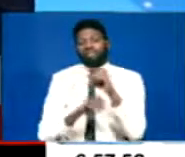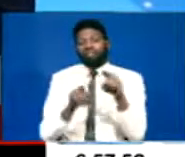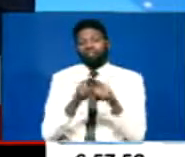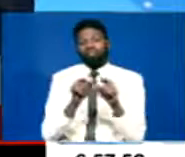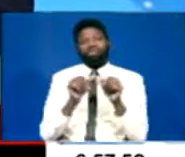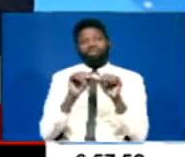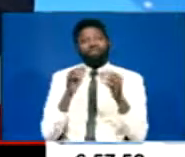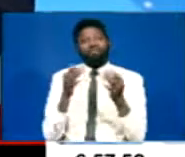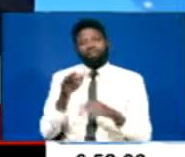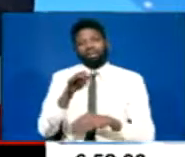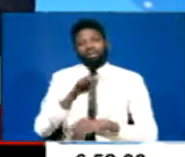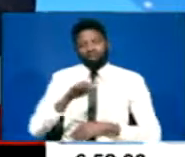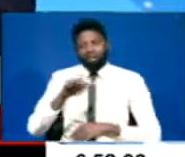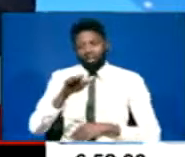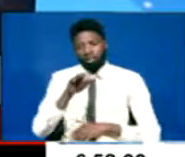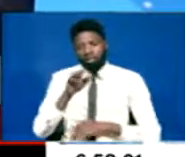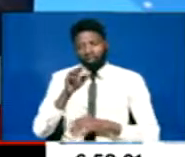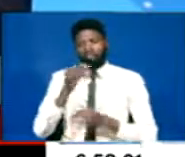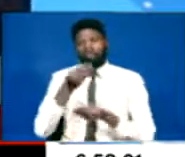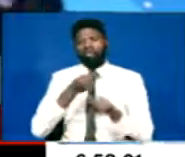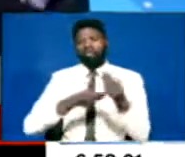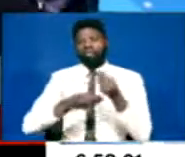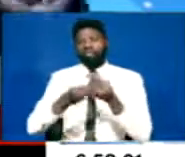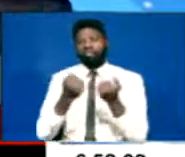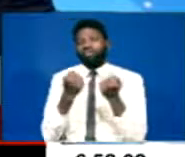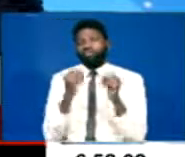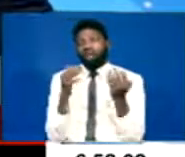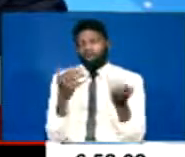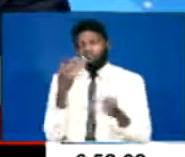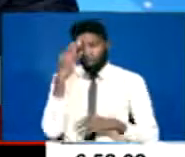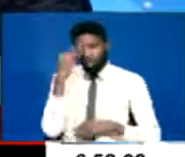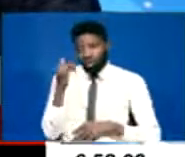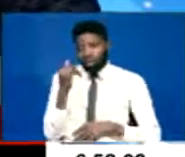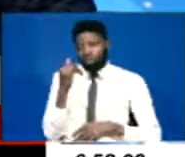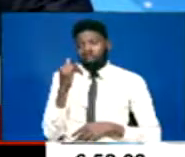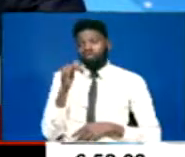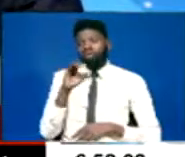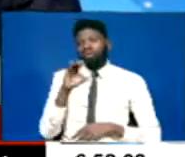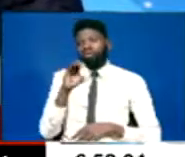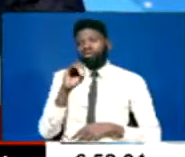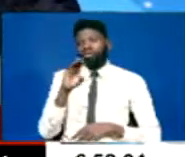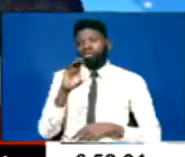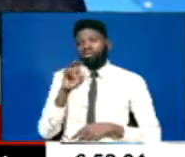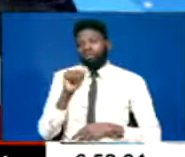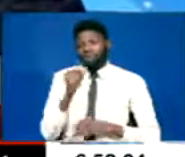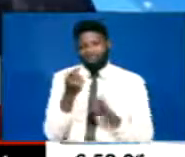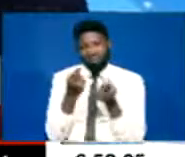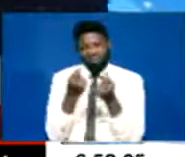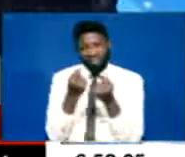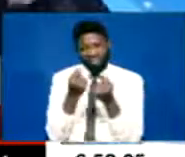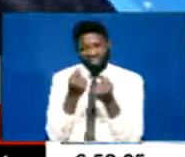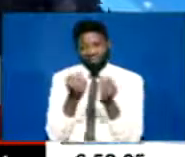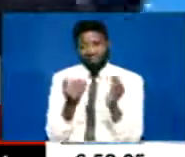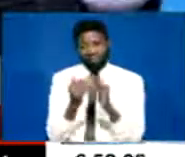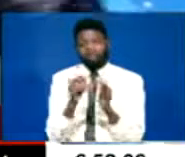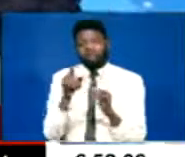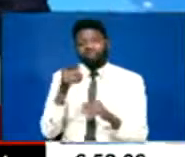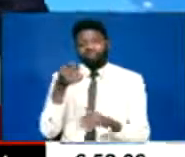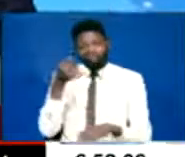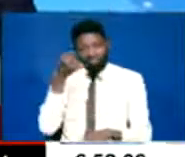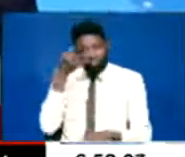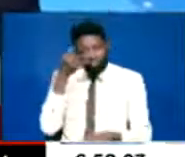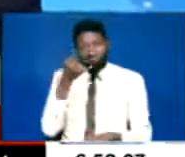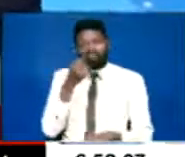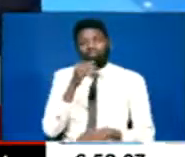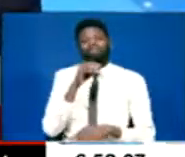economic stability, bearing in mind that coca fetches a lot of money. Of course, the cocaine, not the coca. Coca is the